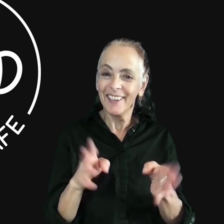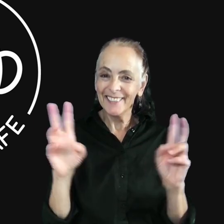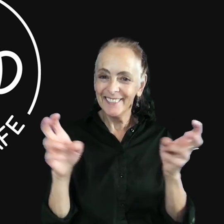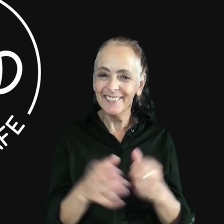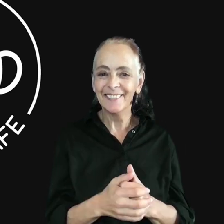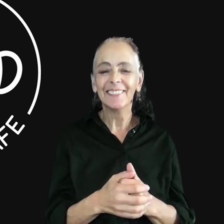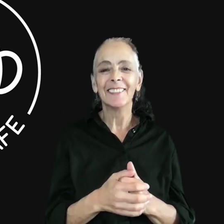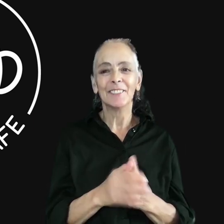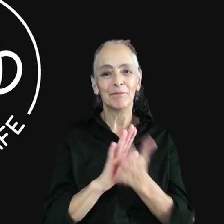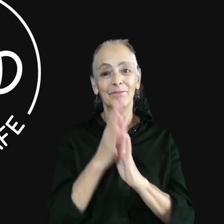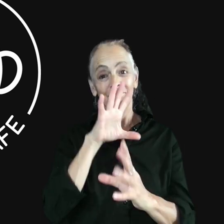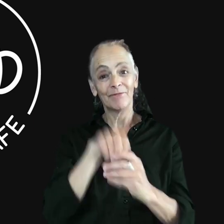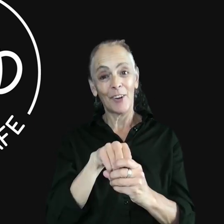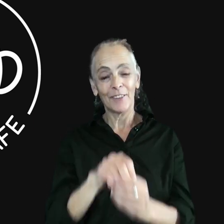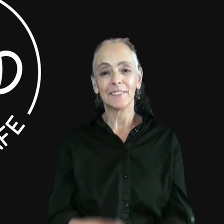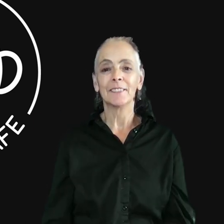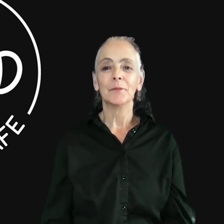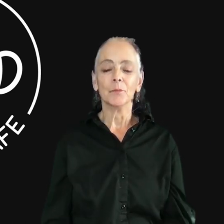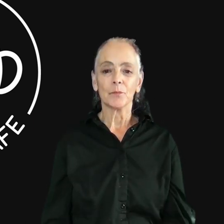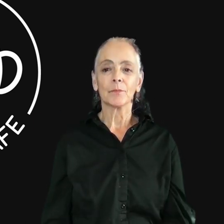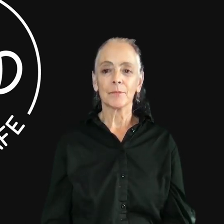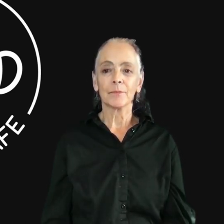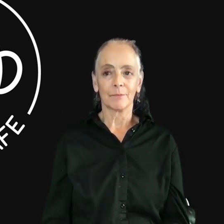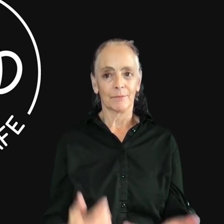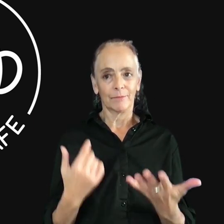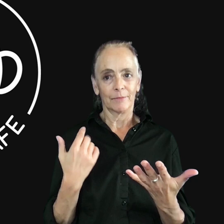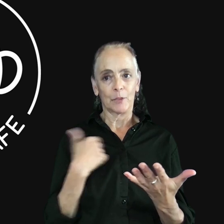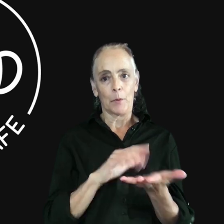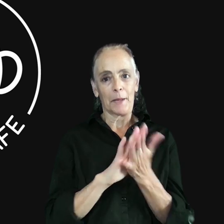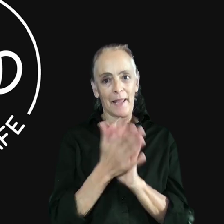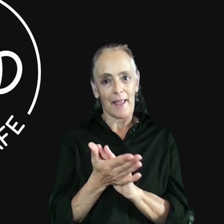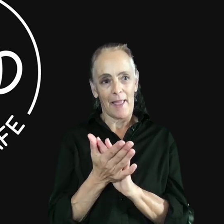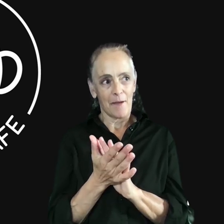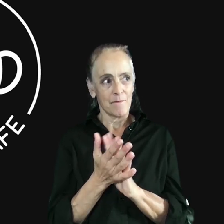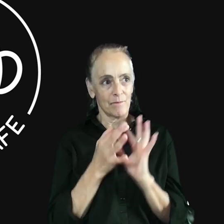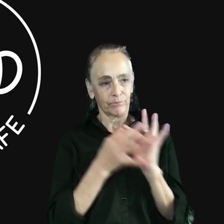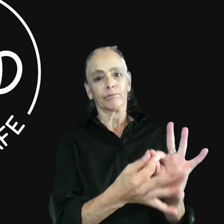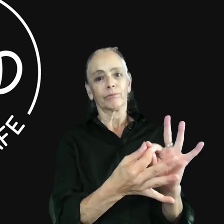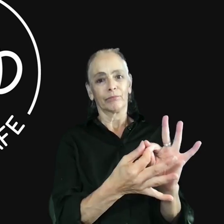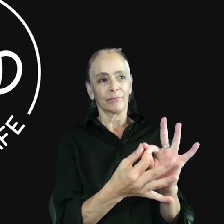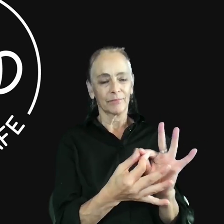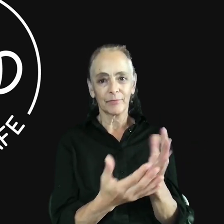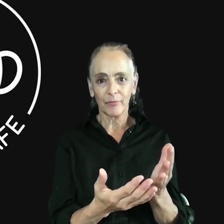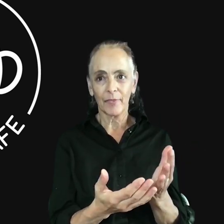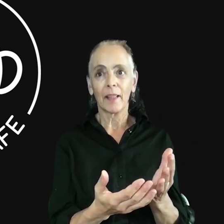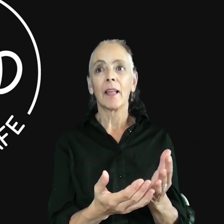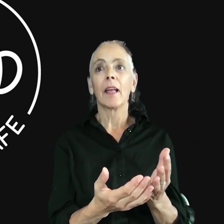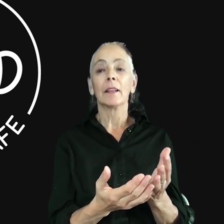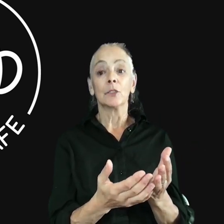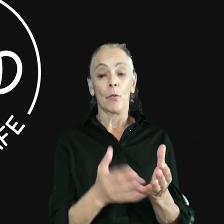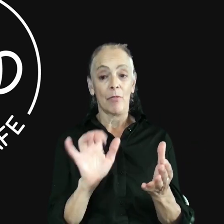of getting involved and really being able to kind of become a part of things and that really did allow me